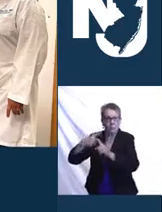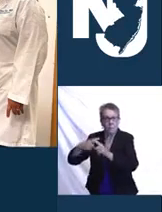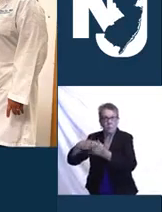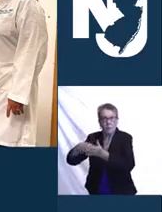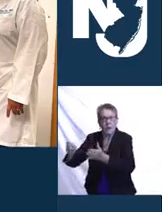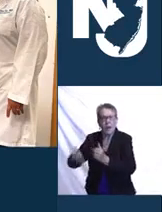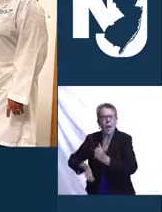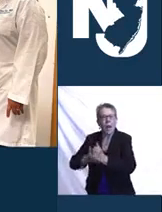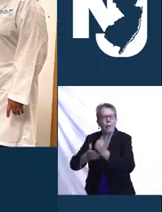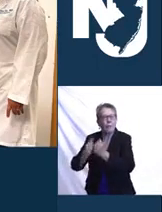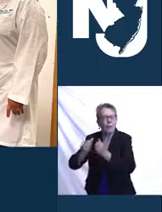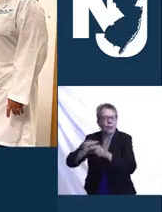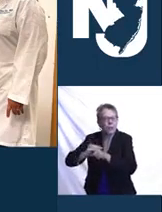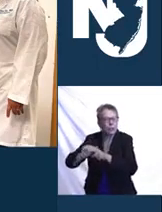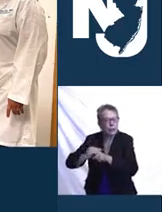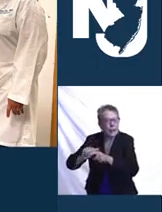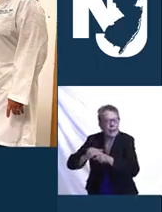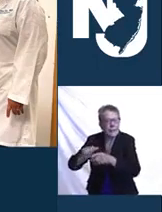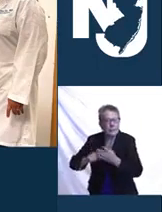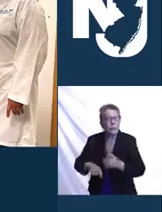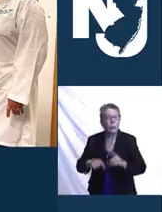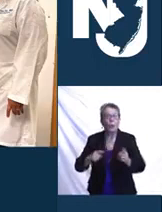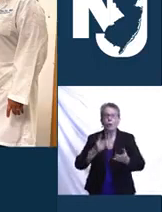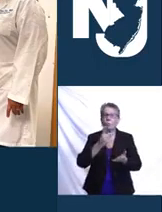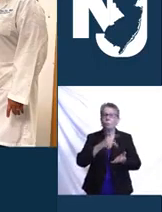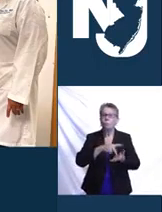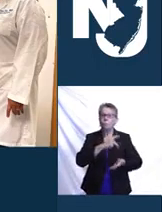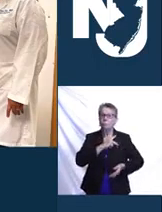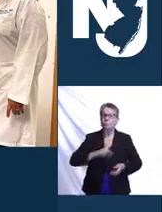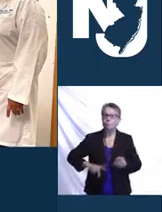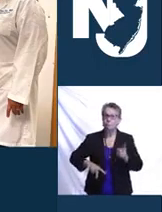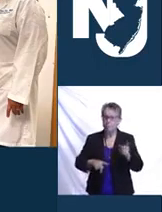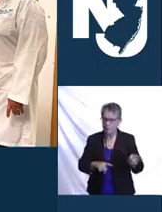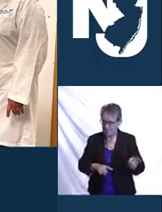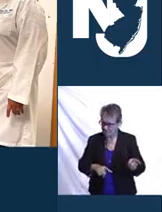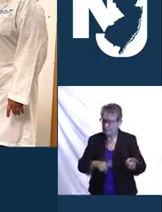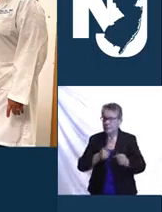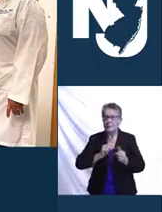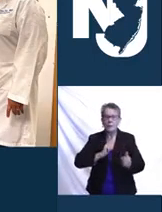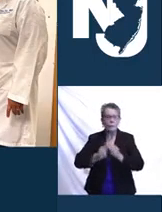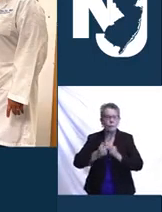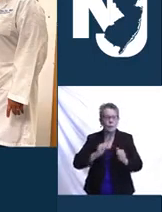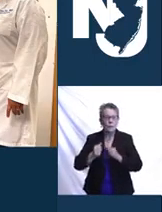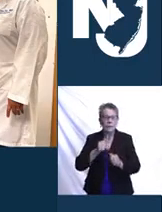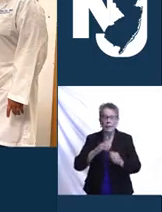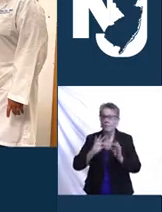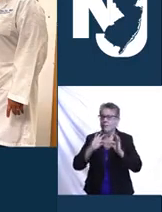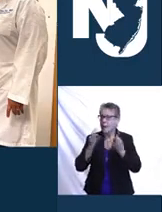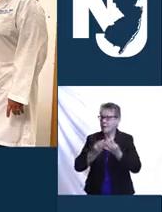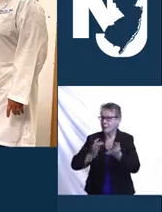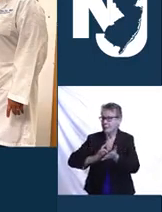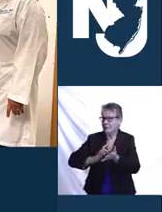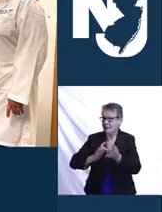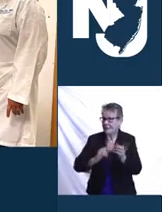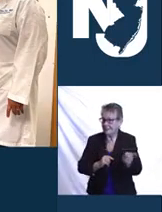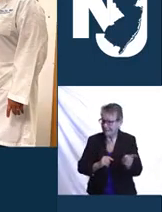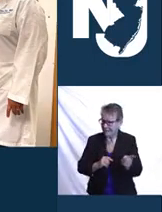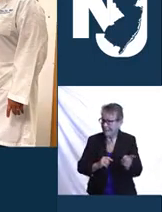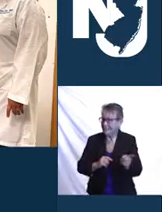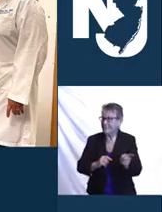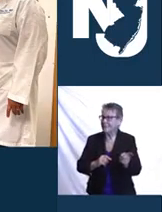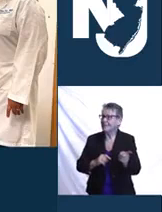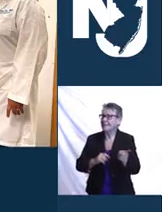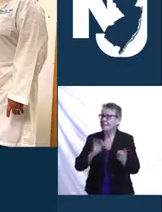Wenger, third from the left, and his team of 40 have also served the needs of the U.S. rowing team, which trains in